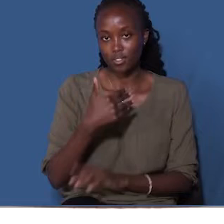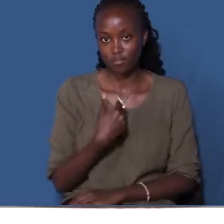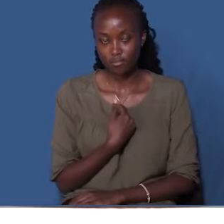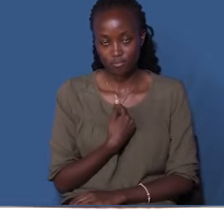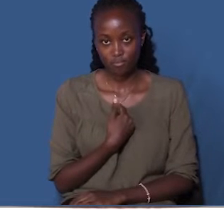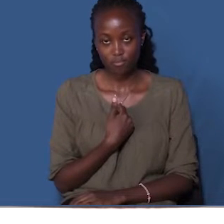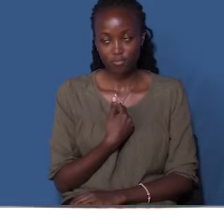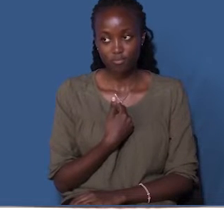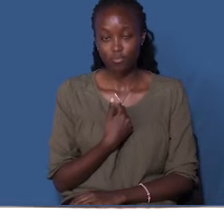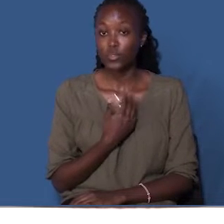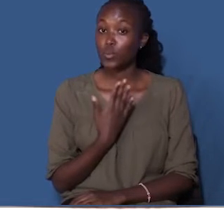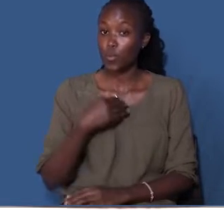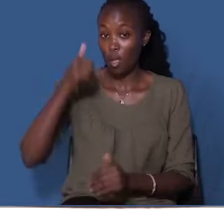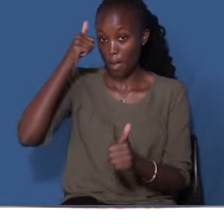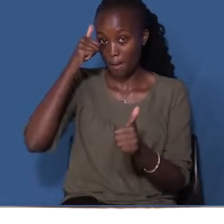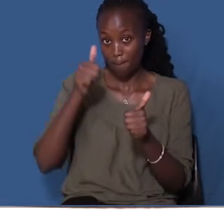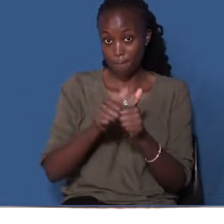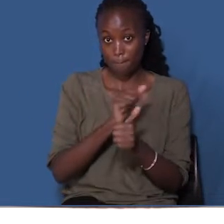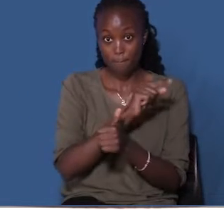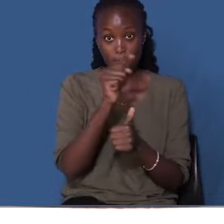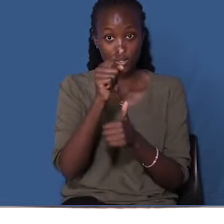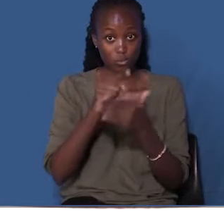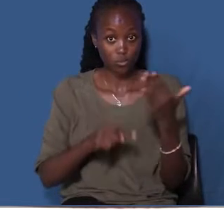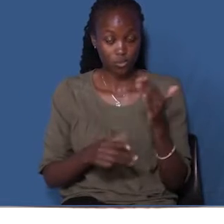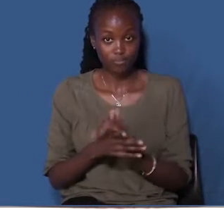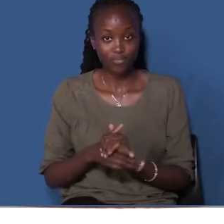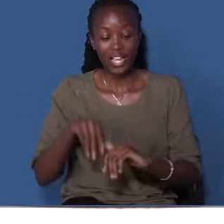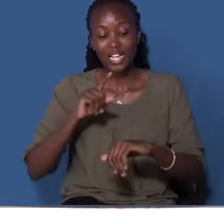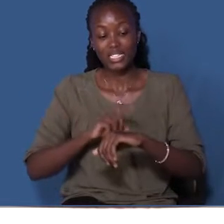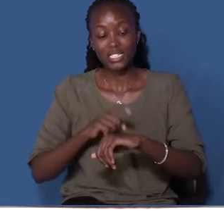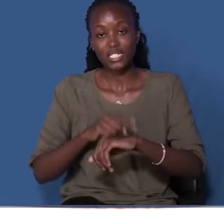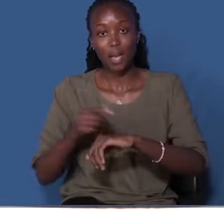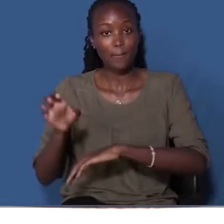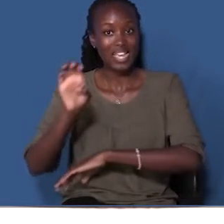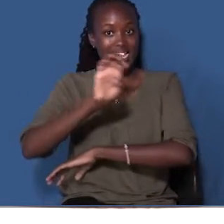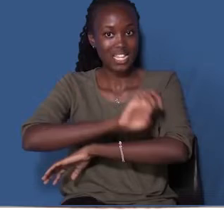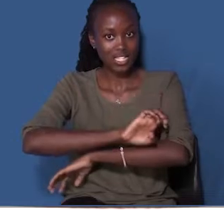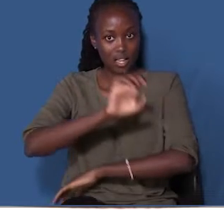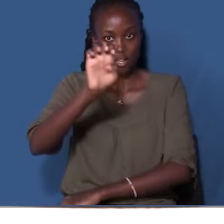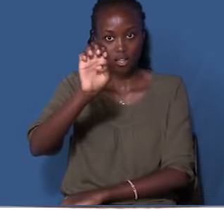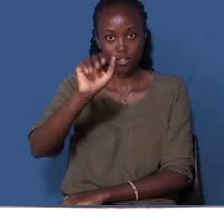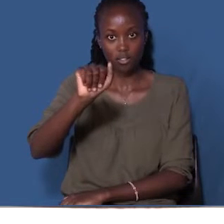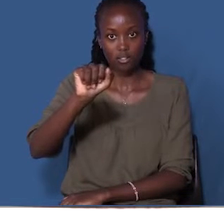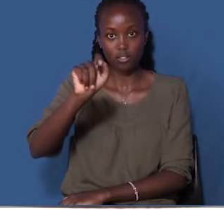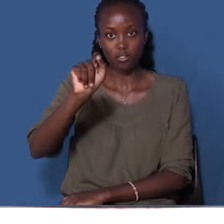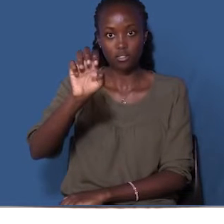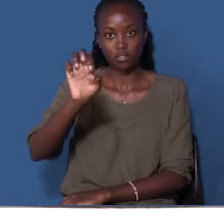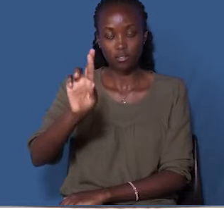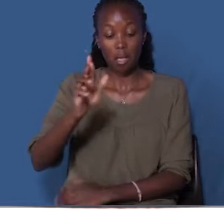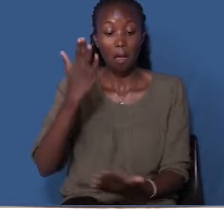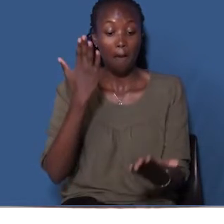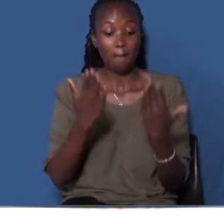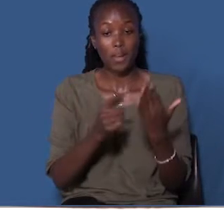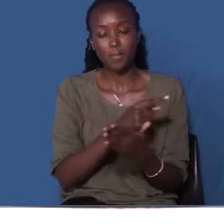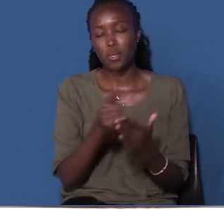reality. And I want to remind you, friends, that during this Easter season, there are things you long for, you've been believing